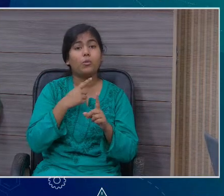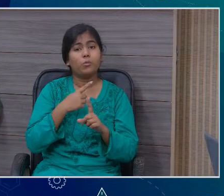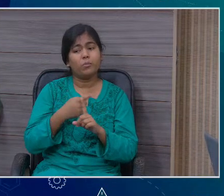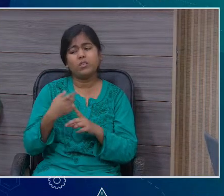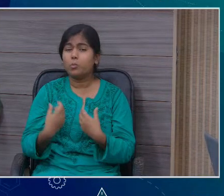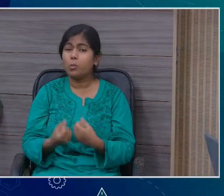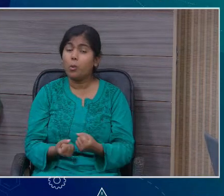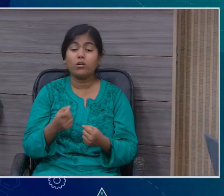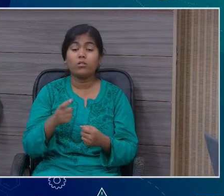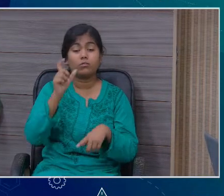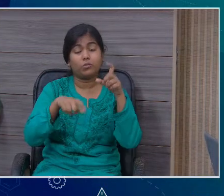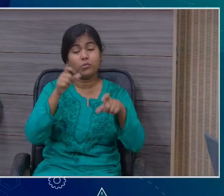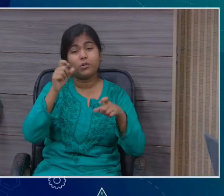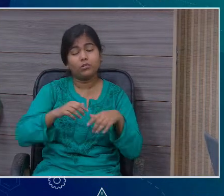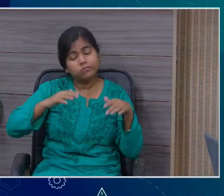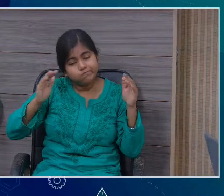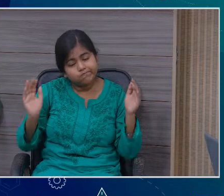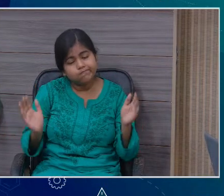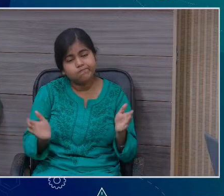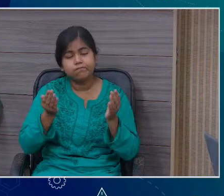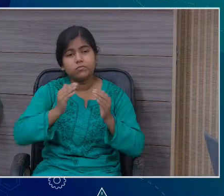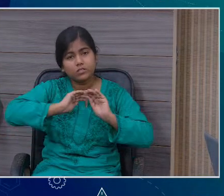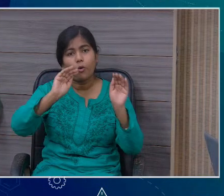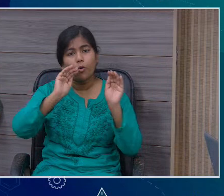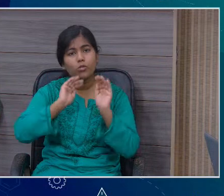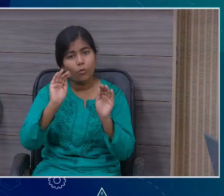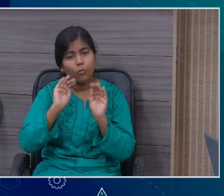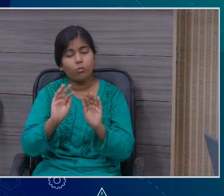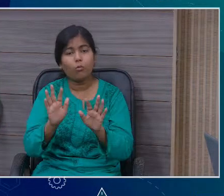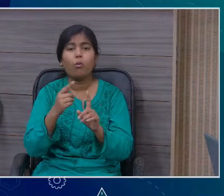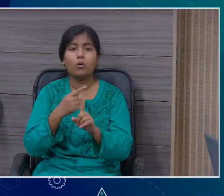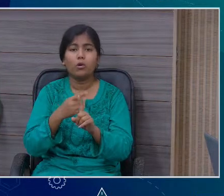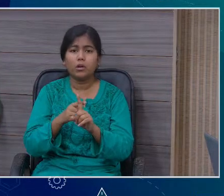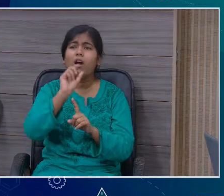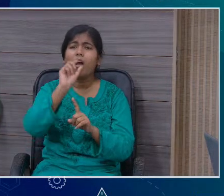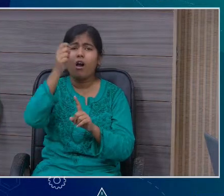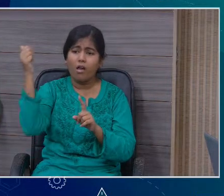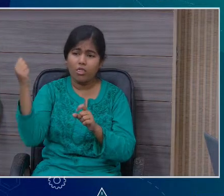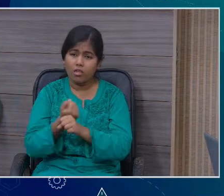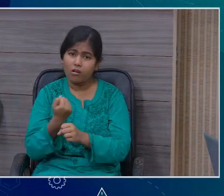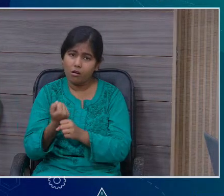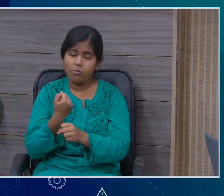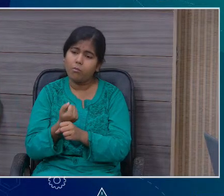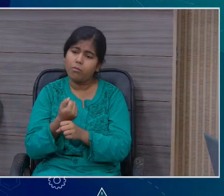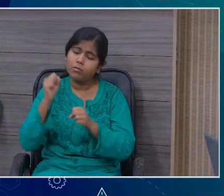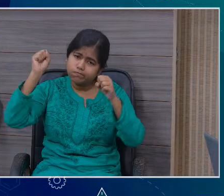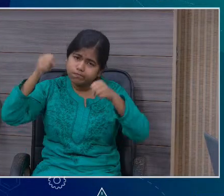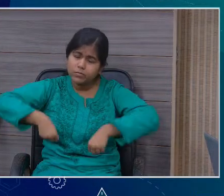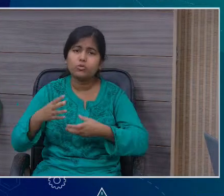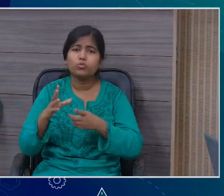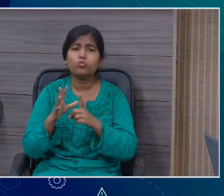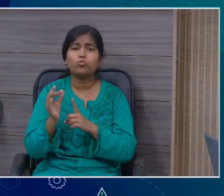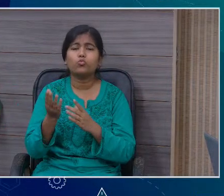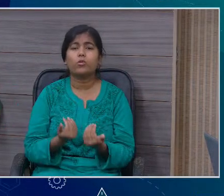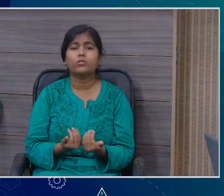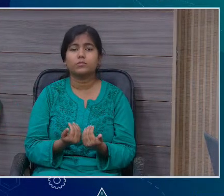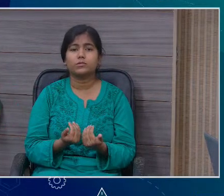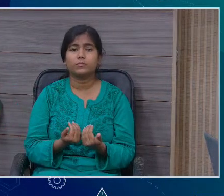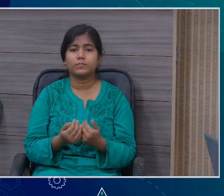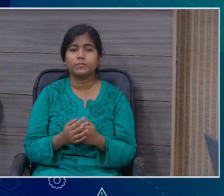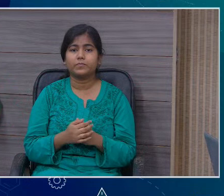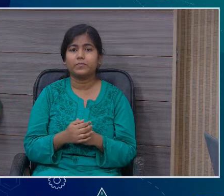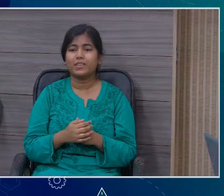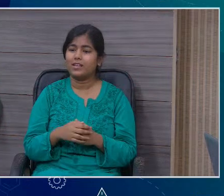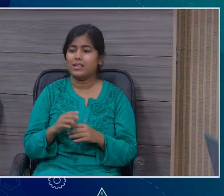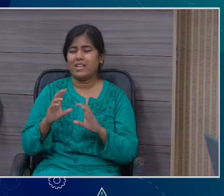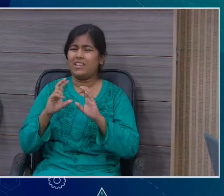people that they can also do things which other people are able to do. Okay. So, sir, for 12th